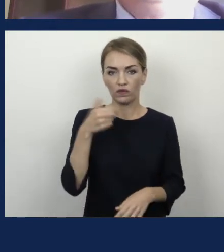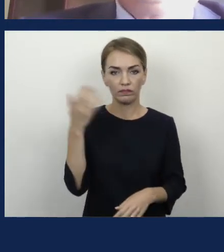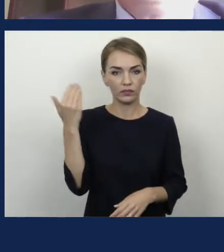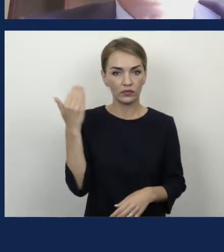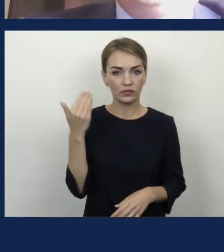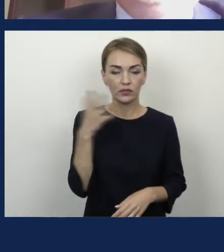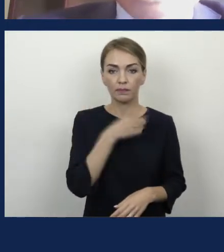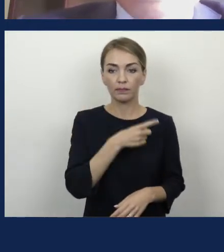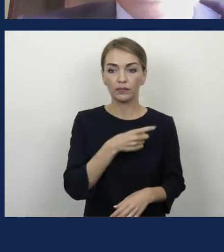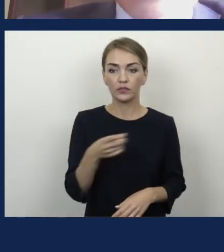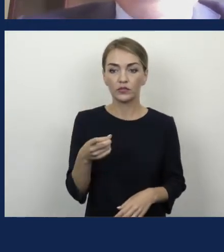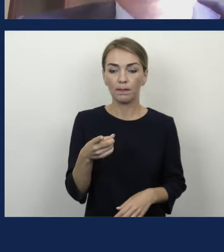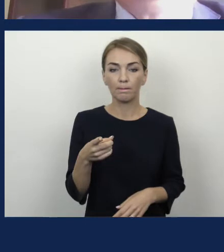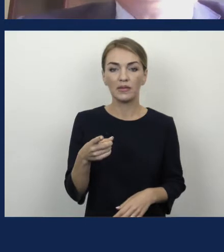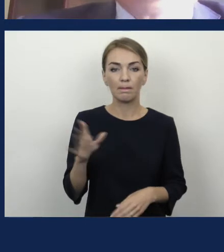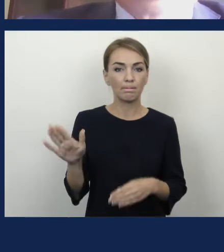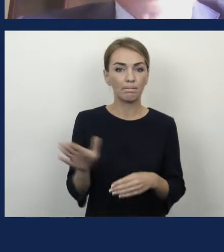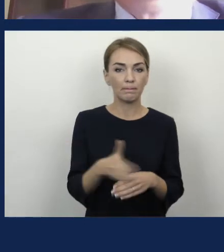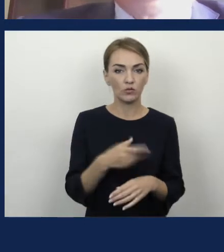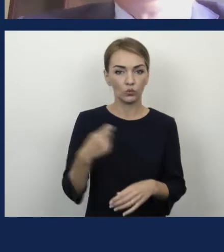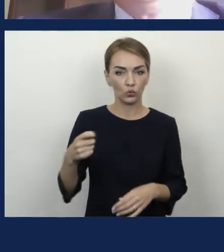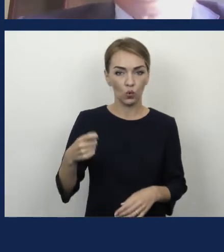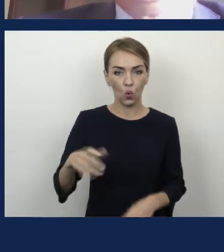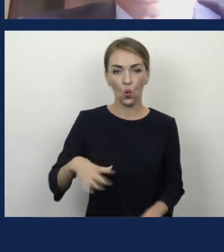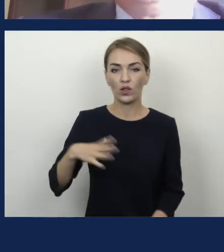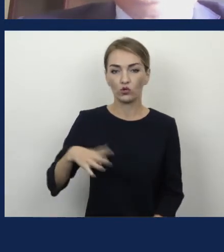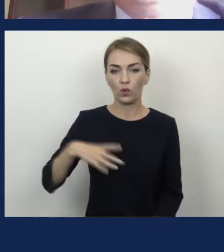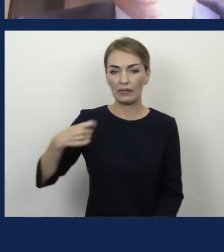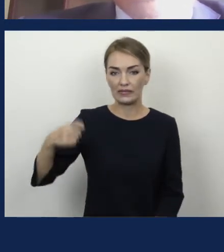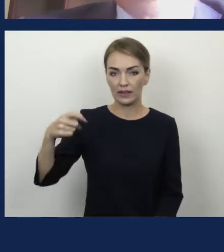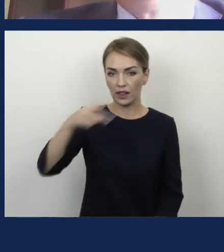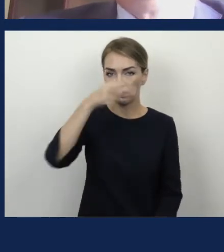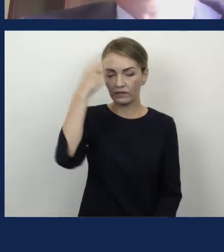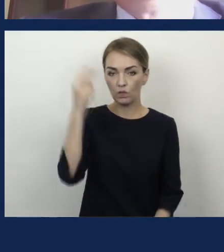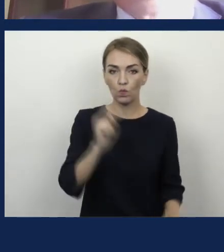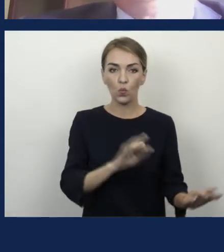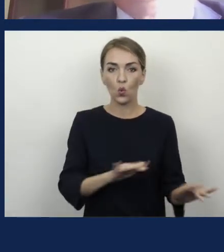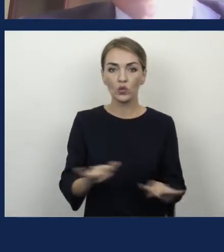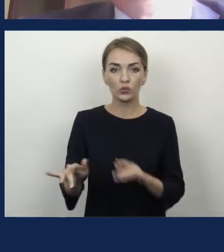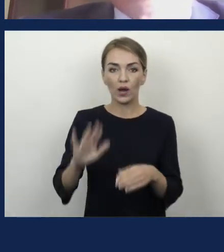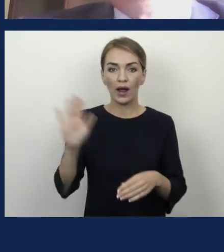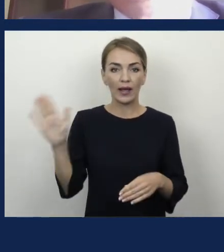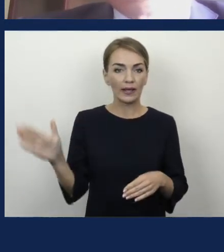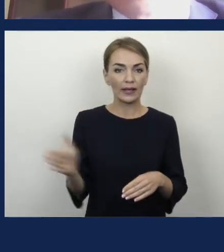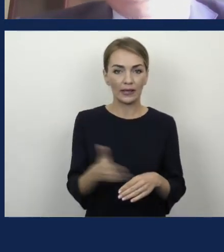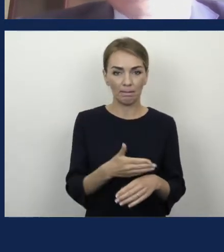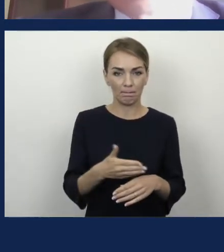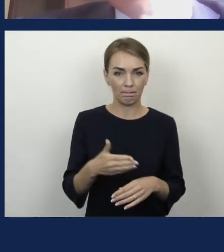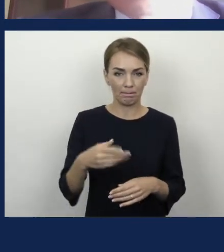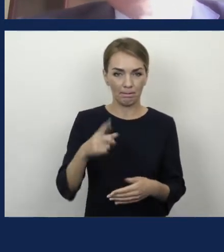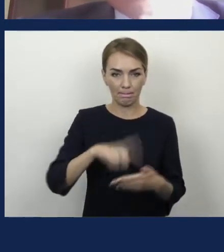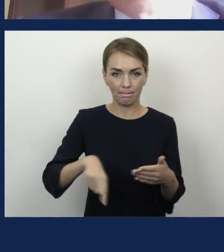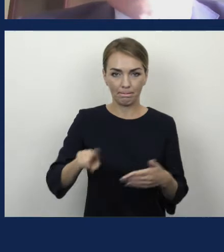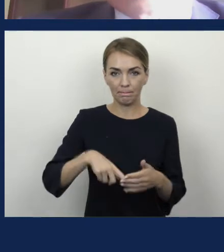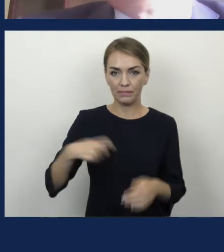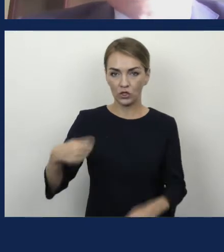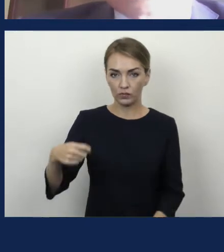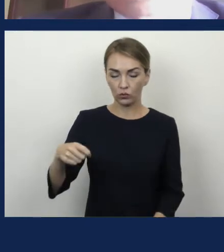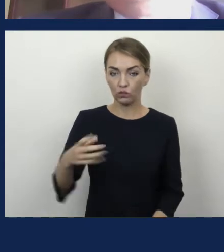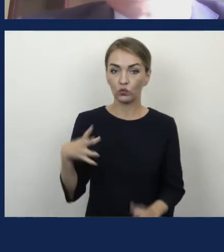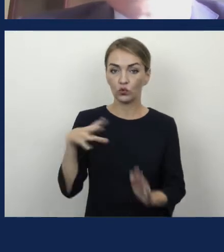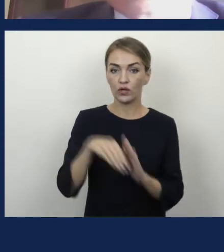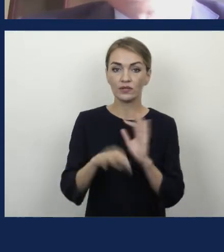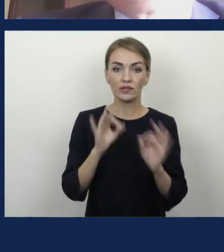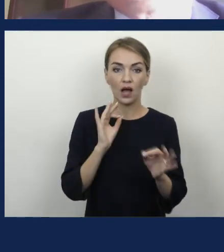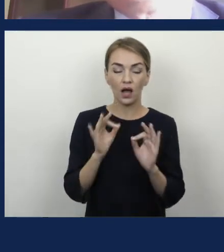Lithuania. The impeachment procedure encompasses the inquiry to the Constitutional